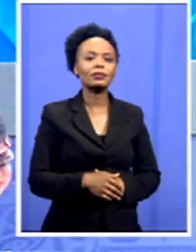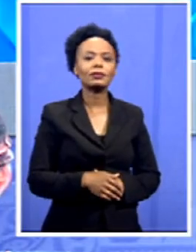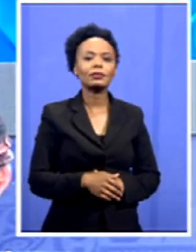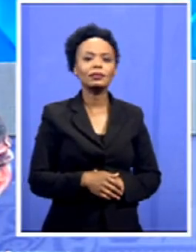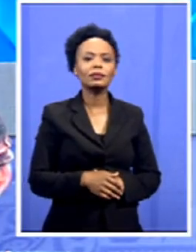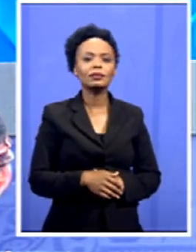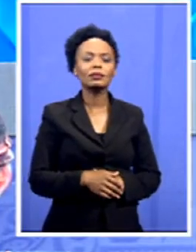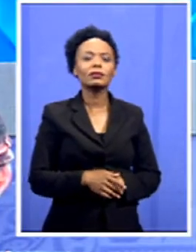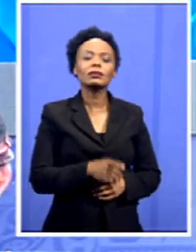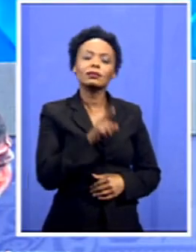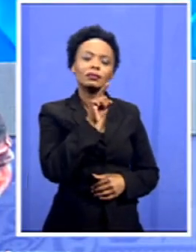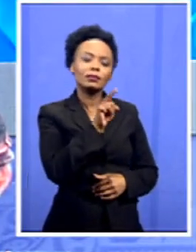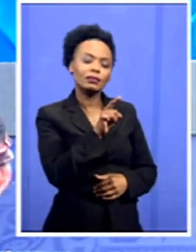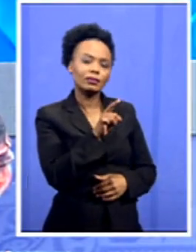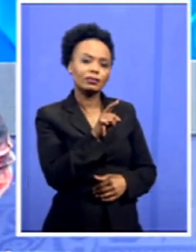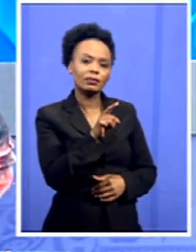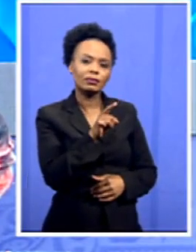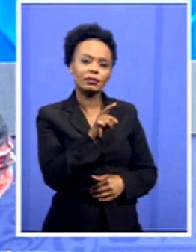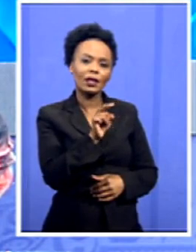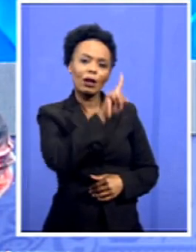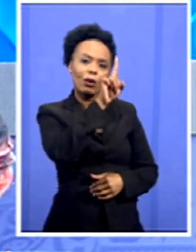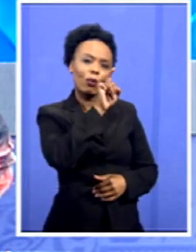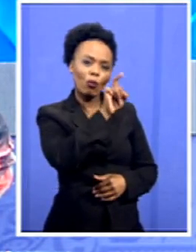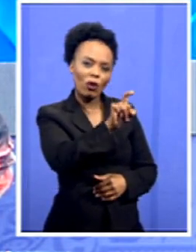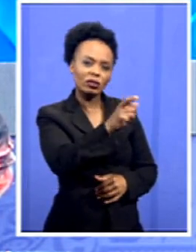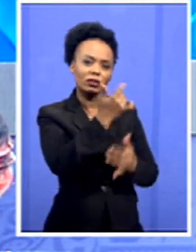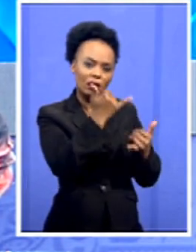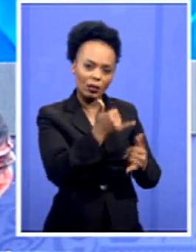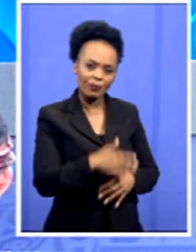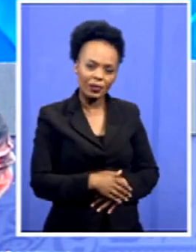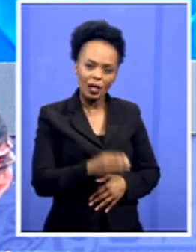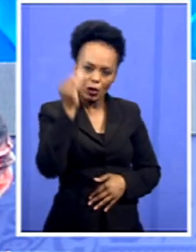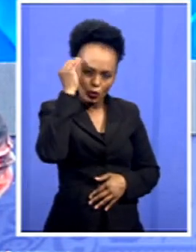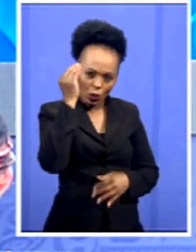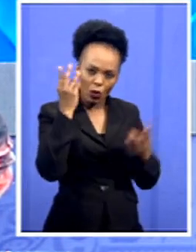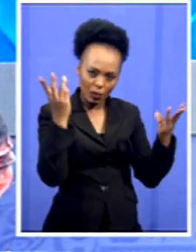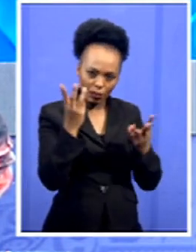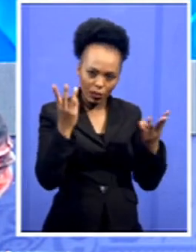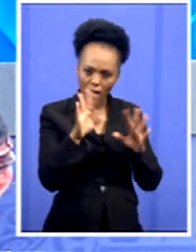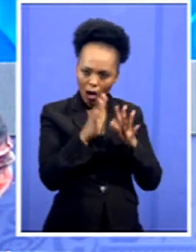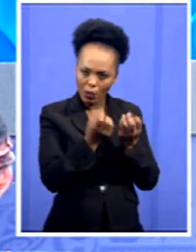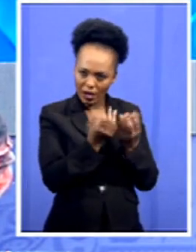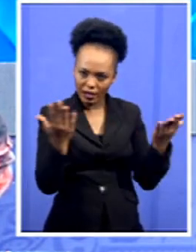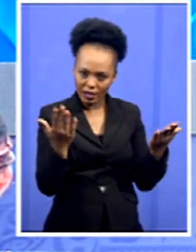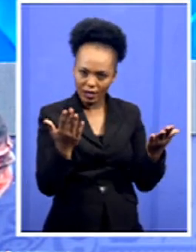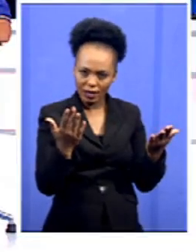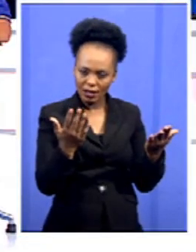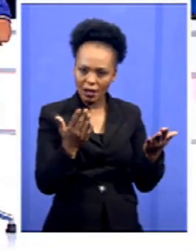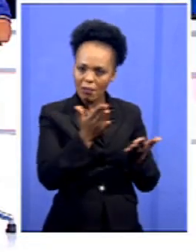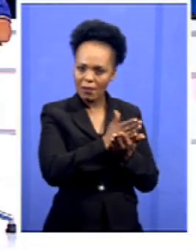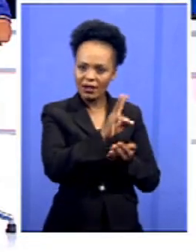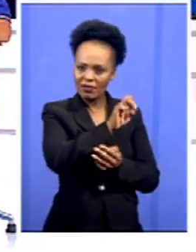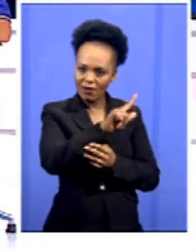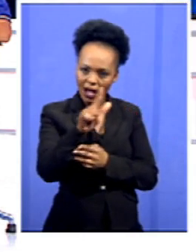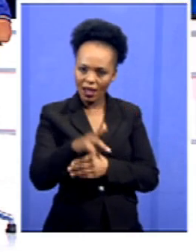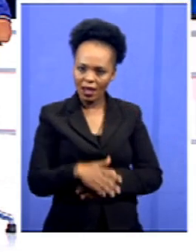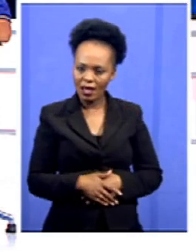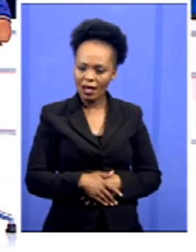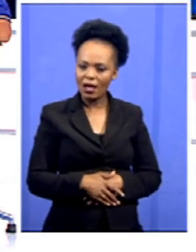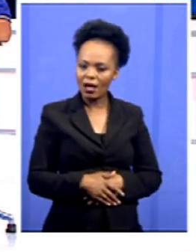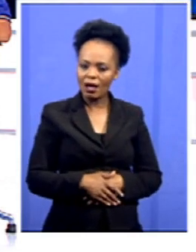just as a question, do you know how many people in Midva actually have no means of